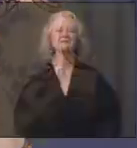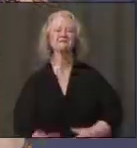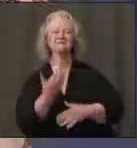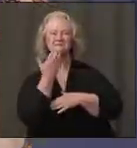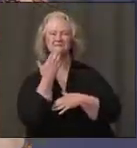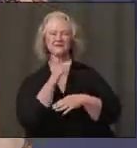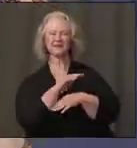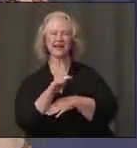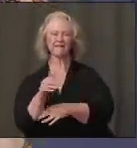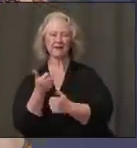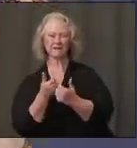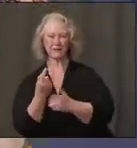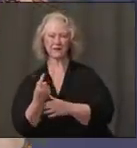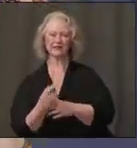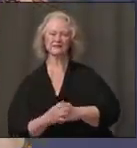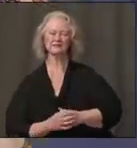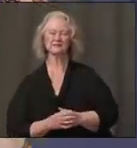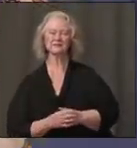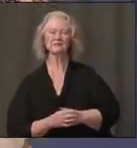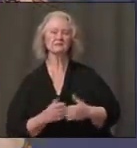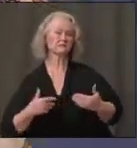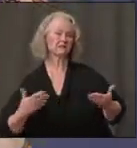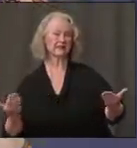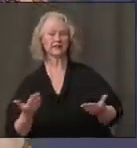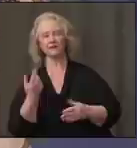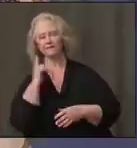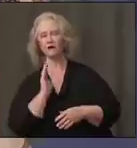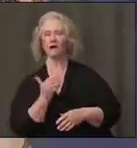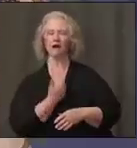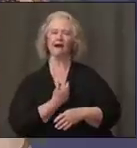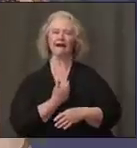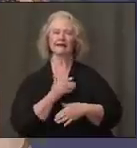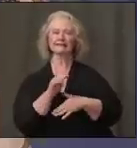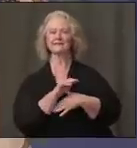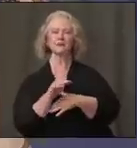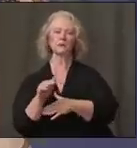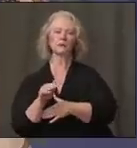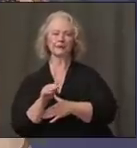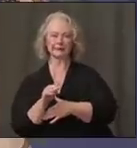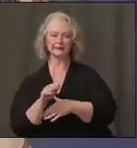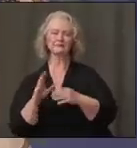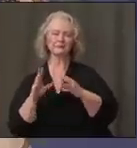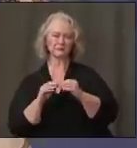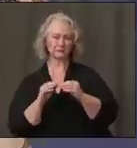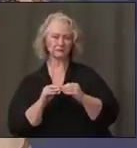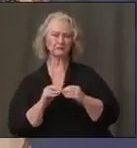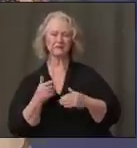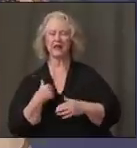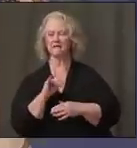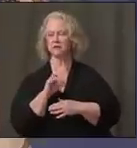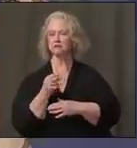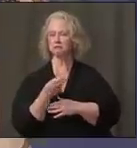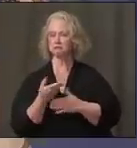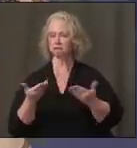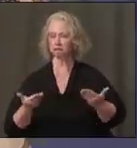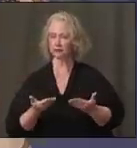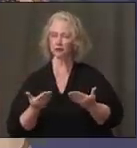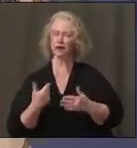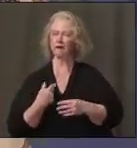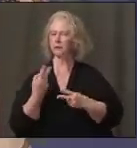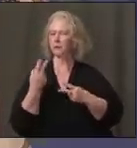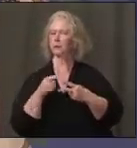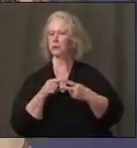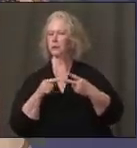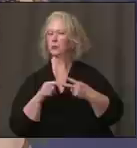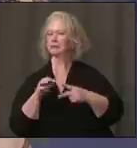All right, good afternoon, everybody. Here for our afternoon briefing. I've got Josh here and two special guests I get a chance to introduce